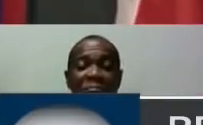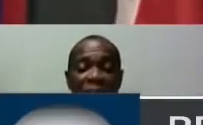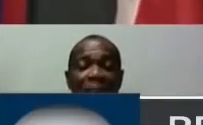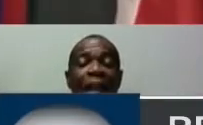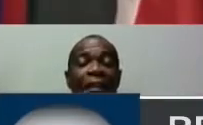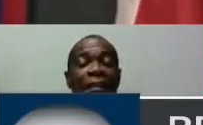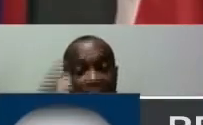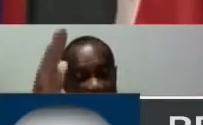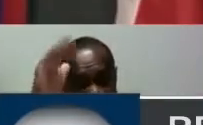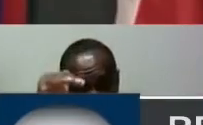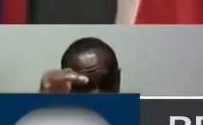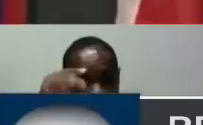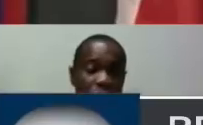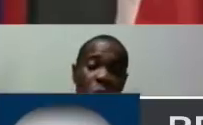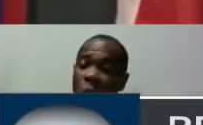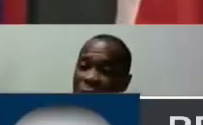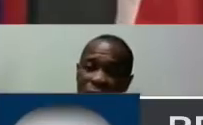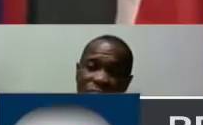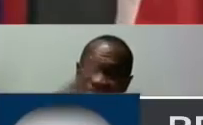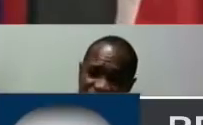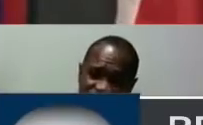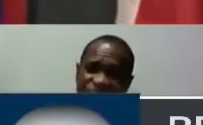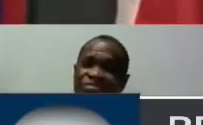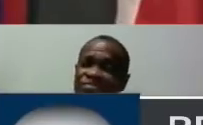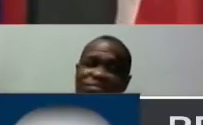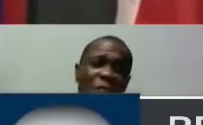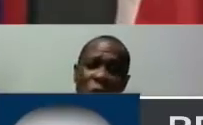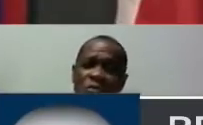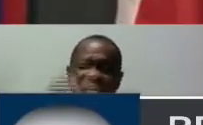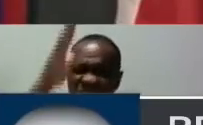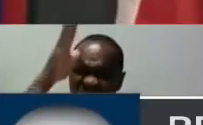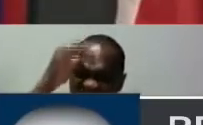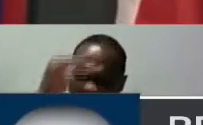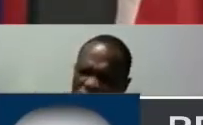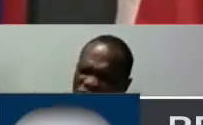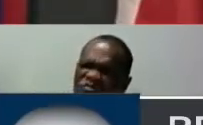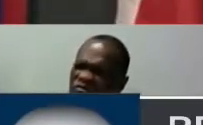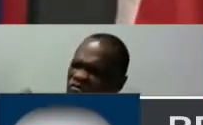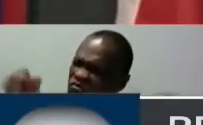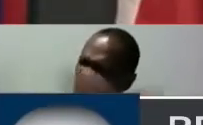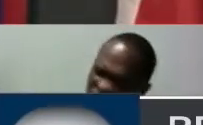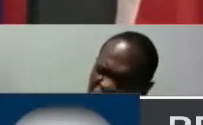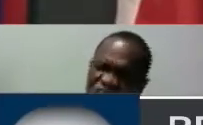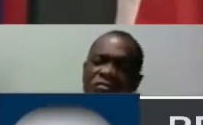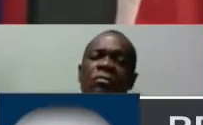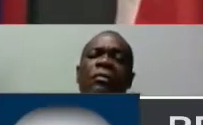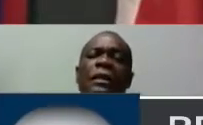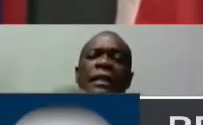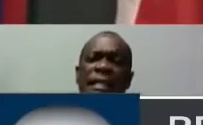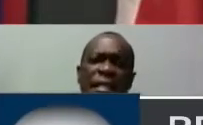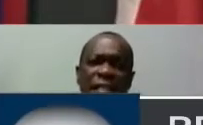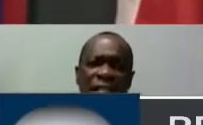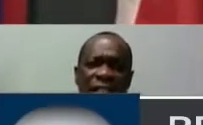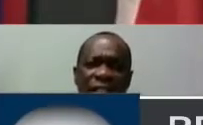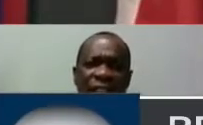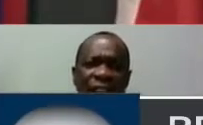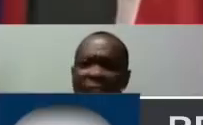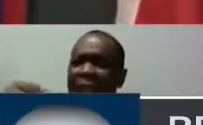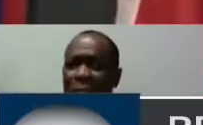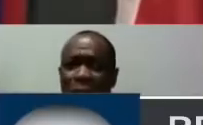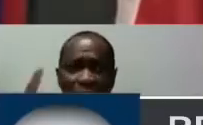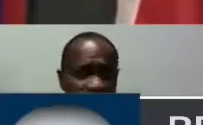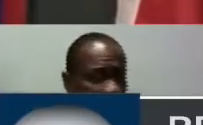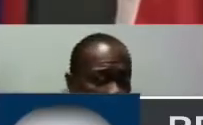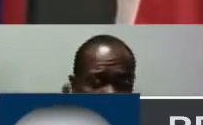as a nation against this unseen invader, which threatens our